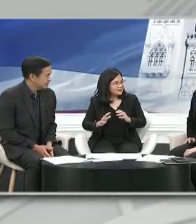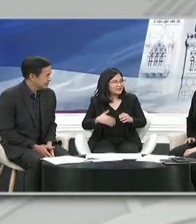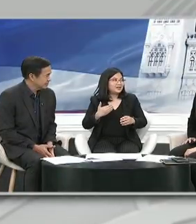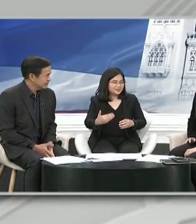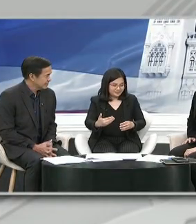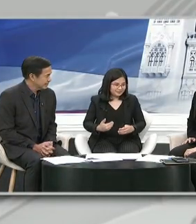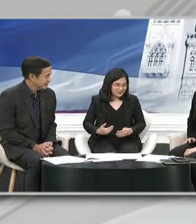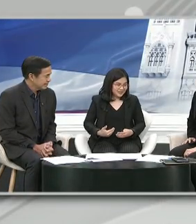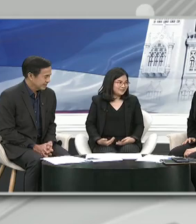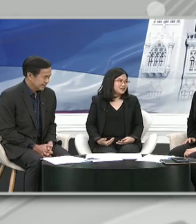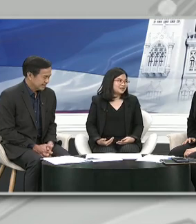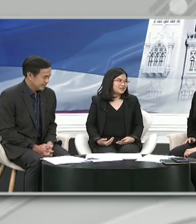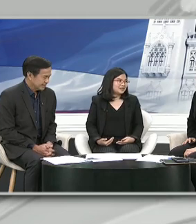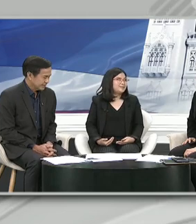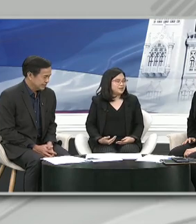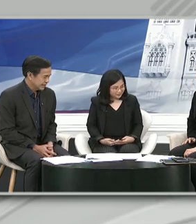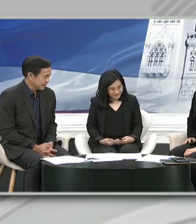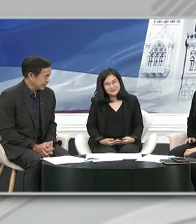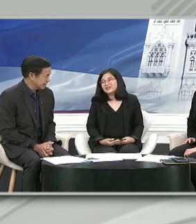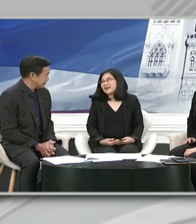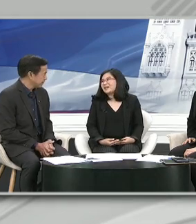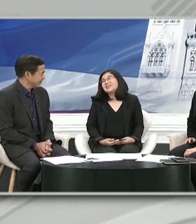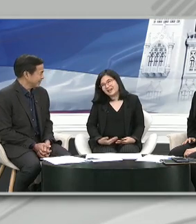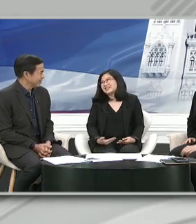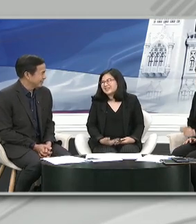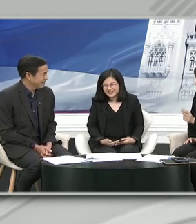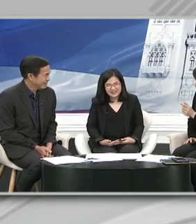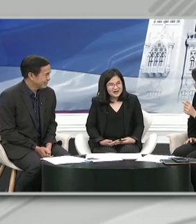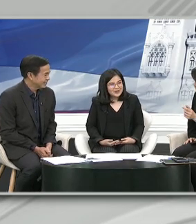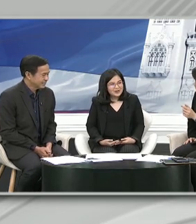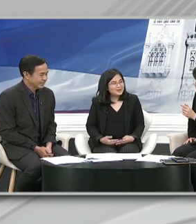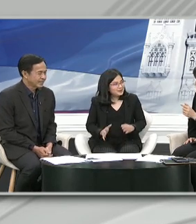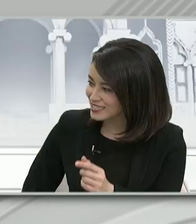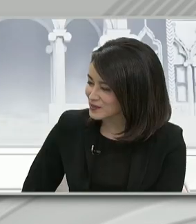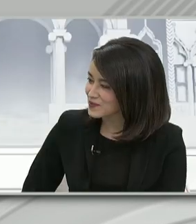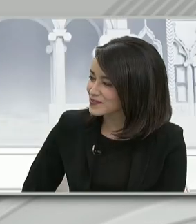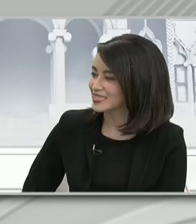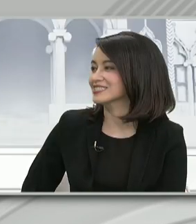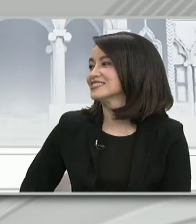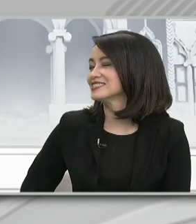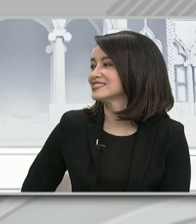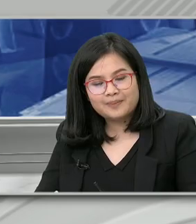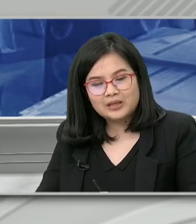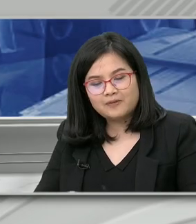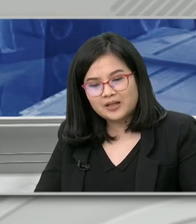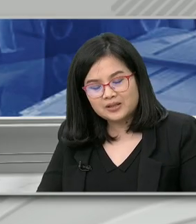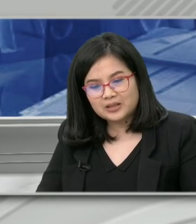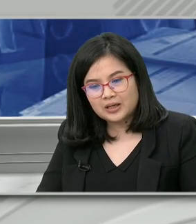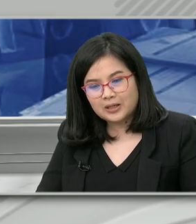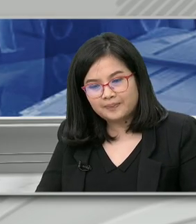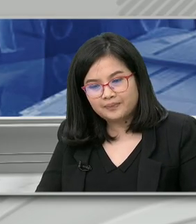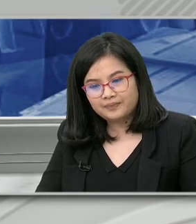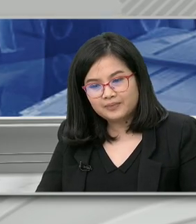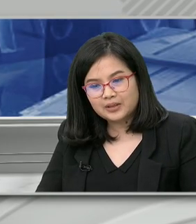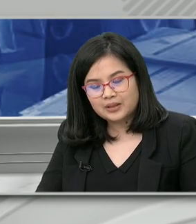the Prashatipat members. They believe he hasn't done enough. Still a little bit of criticism. of them, even